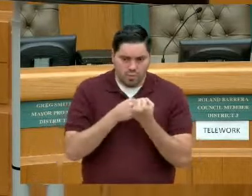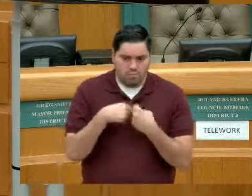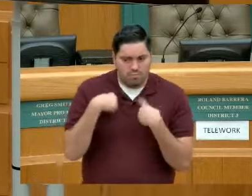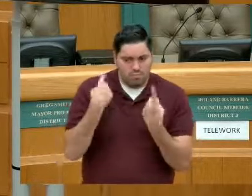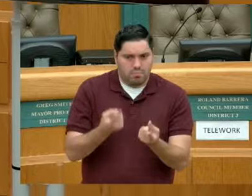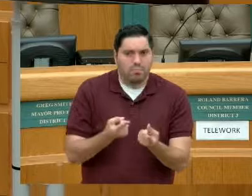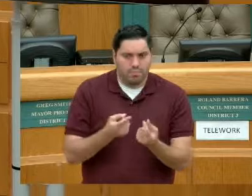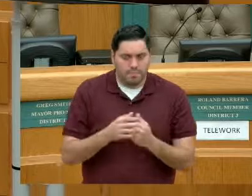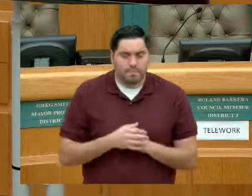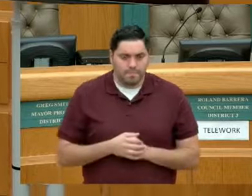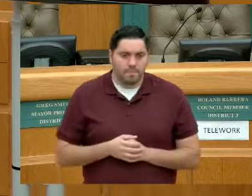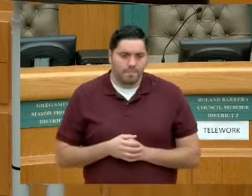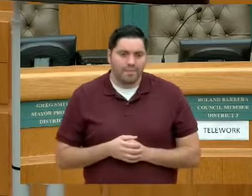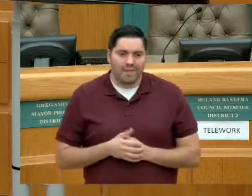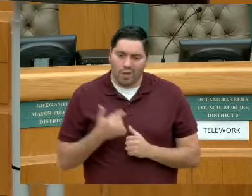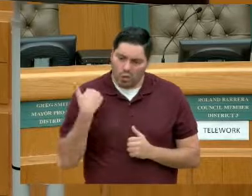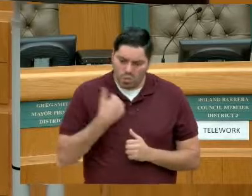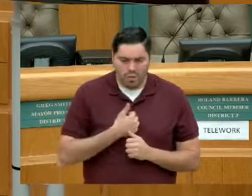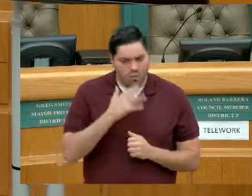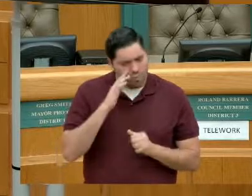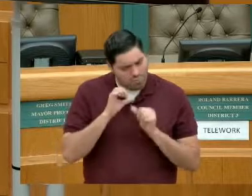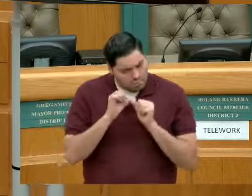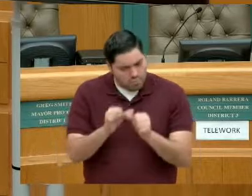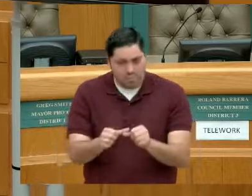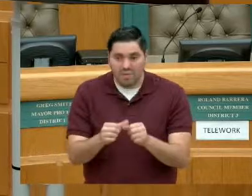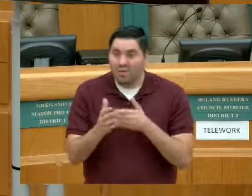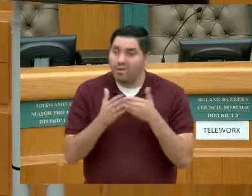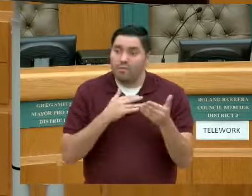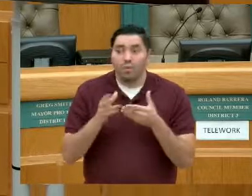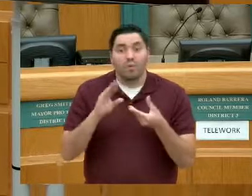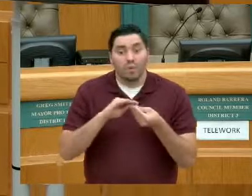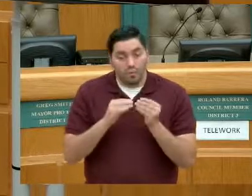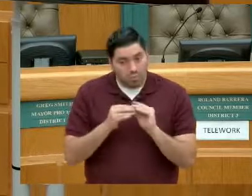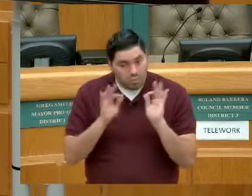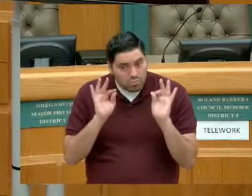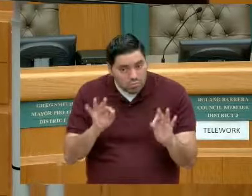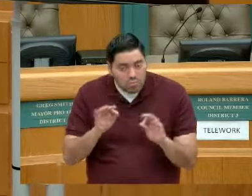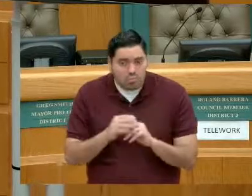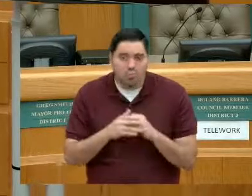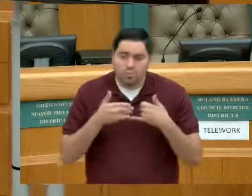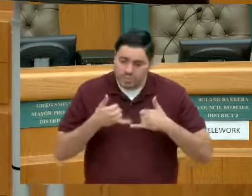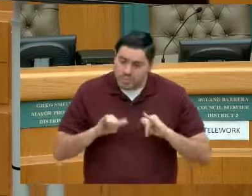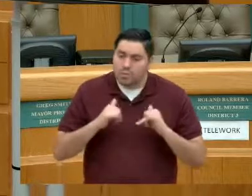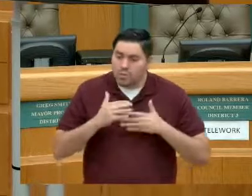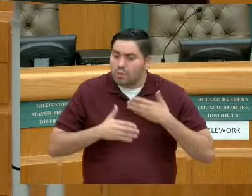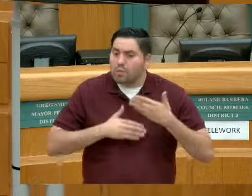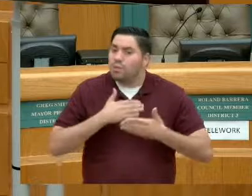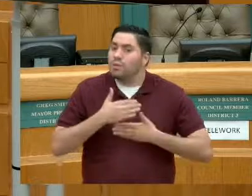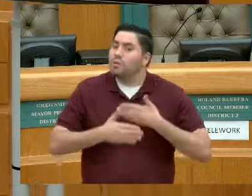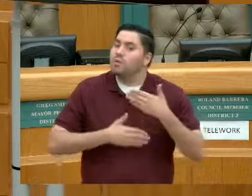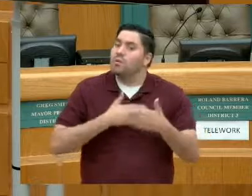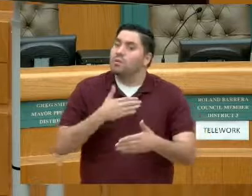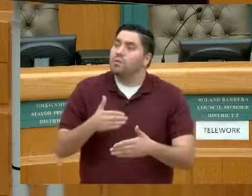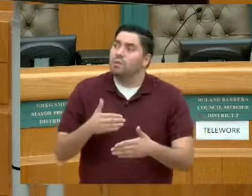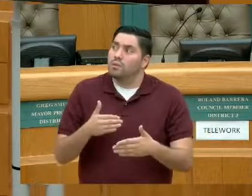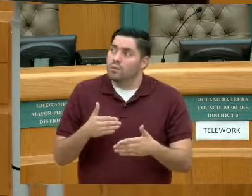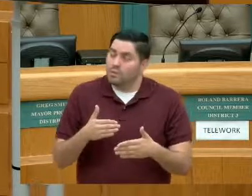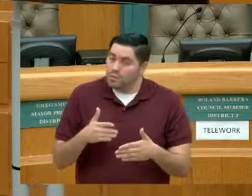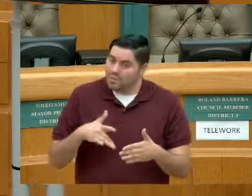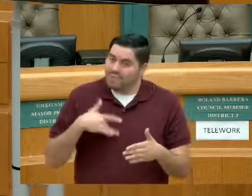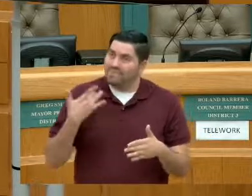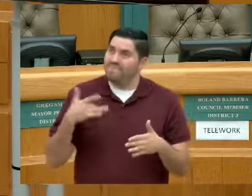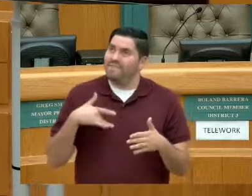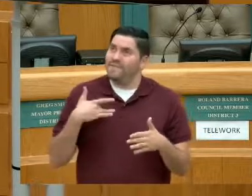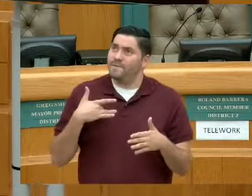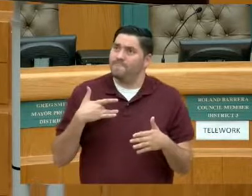received, and we'll continue to do that even though our numbers are good. We've still got a ways to go till we're out of this,